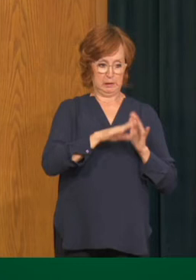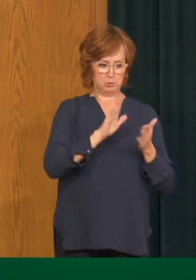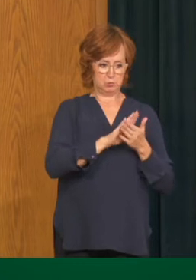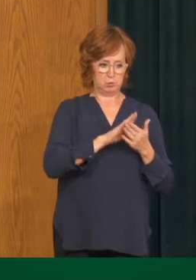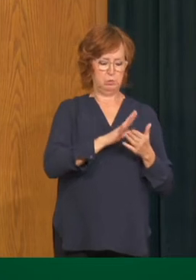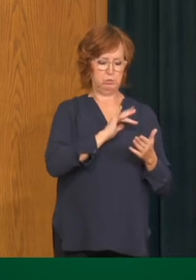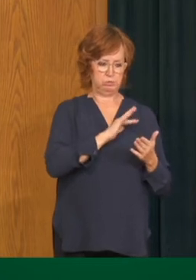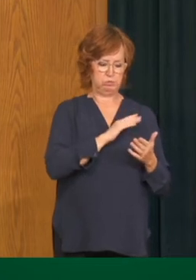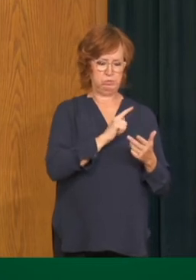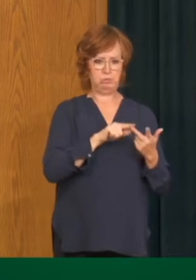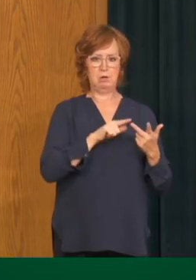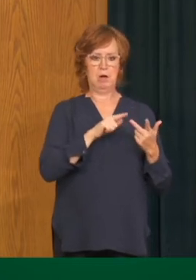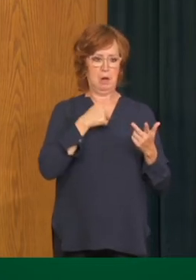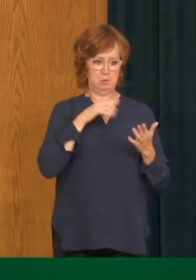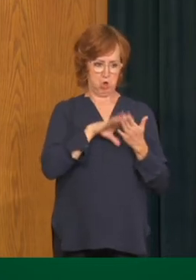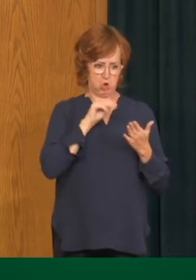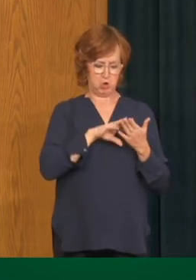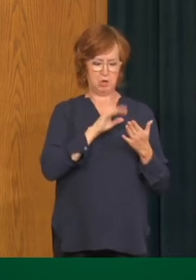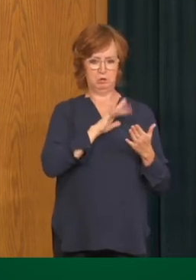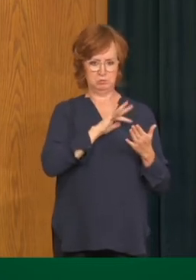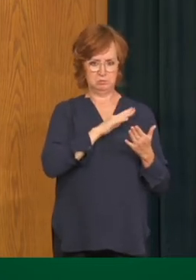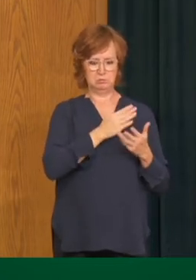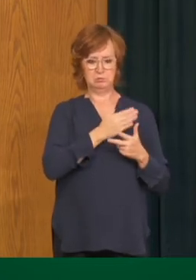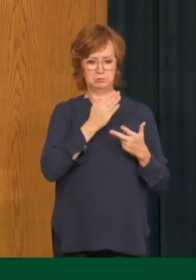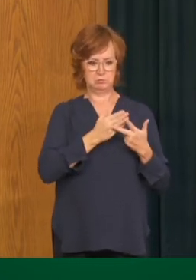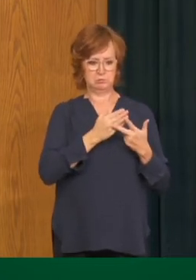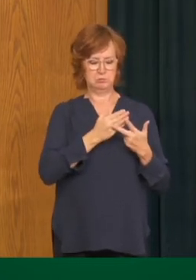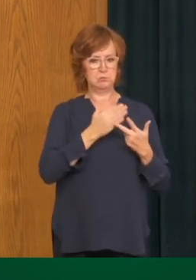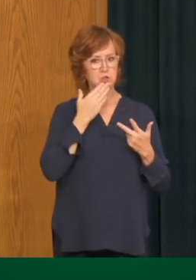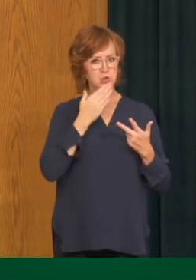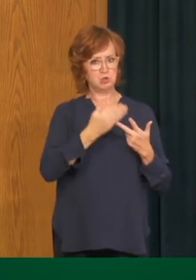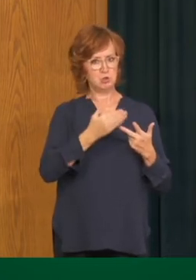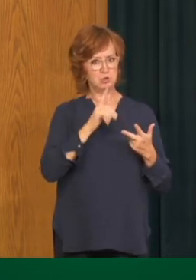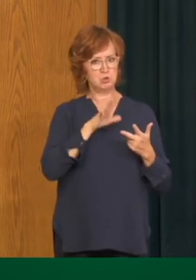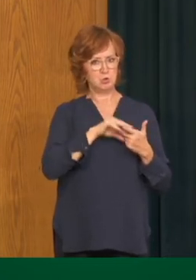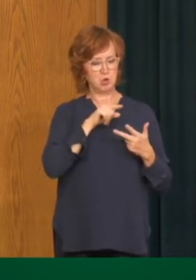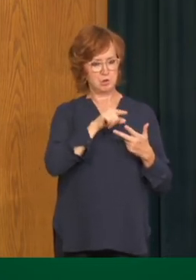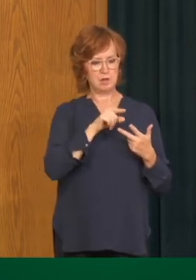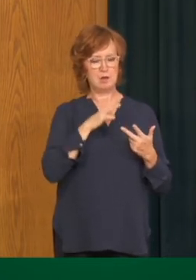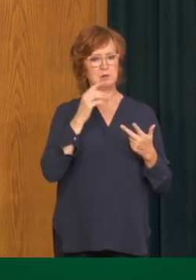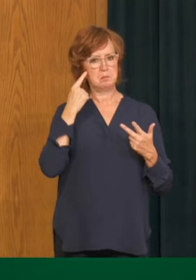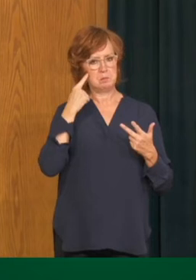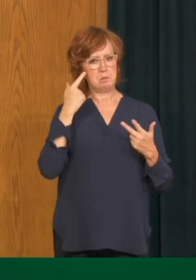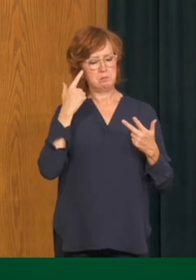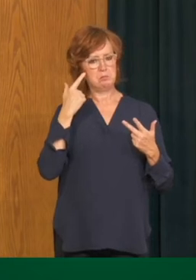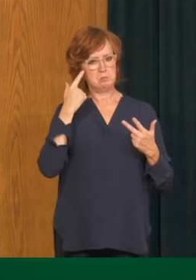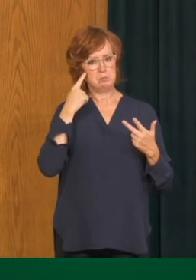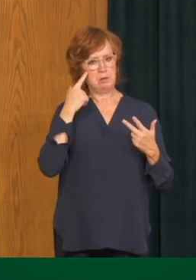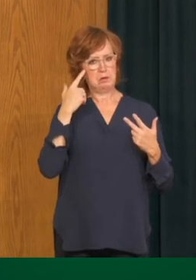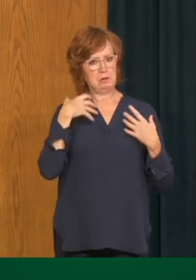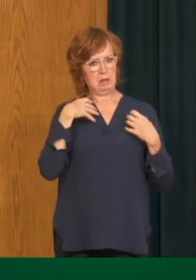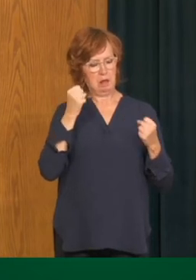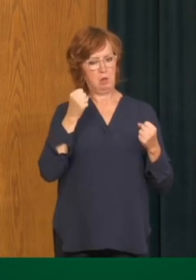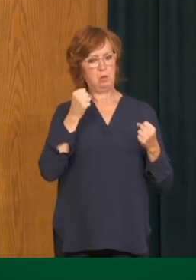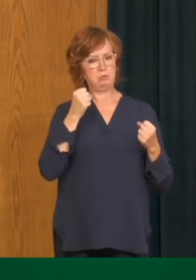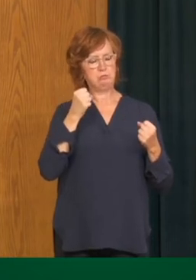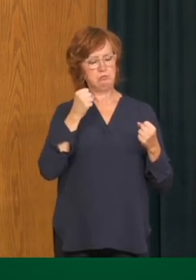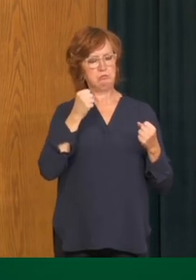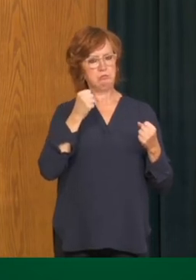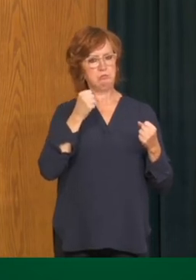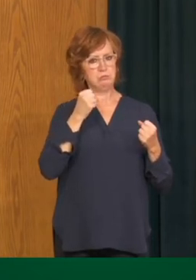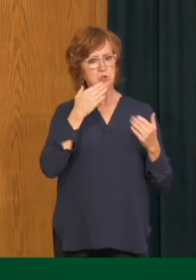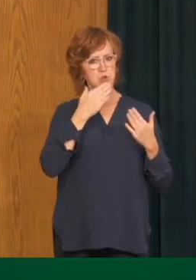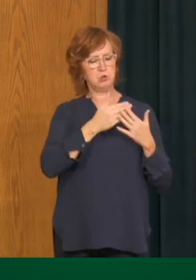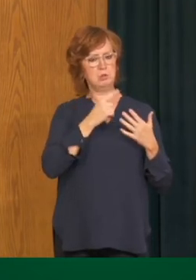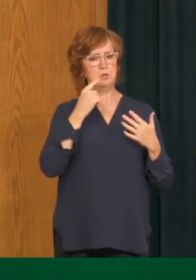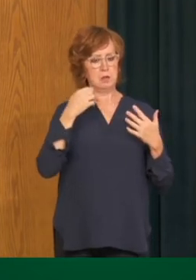learning in an environment which is not only the best place to learn, but also supports your mental, physical development. But also there'll be new protocols